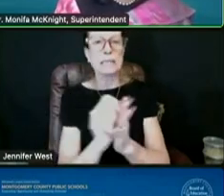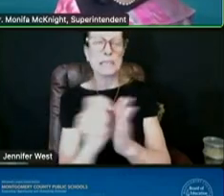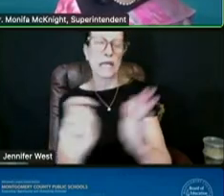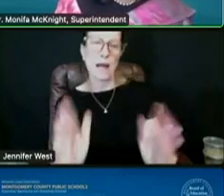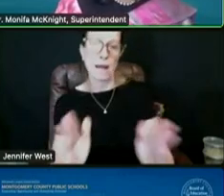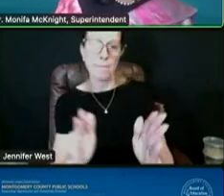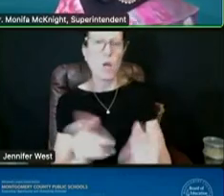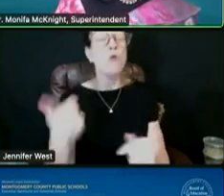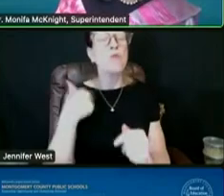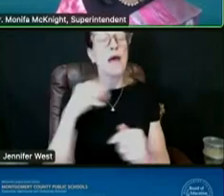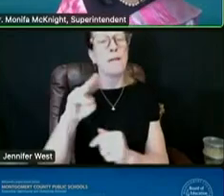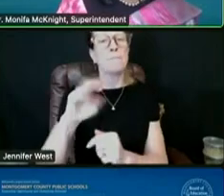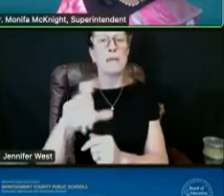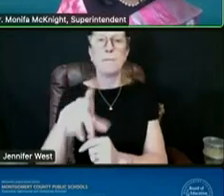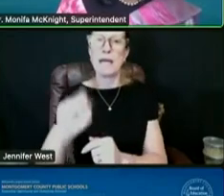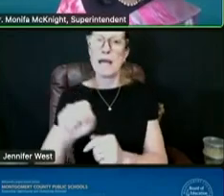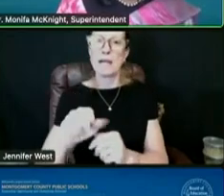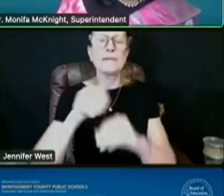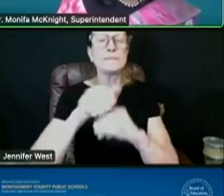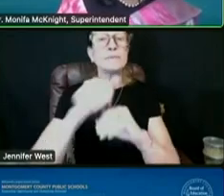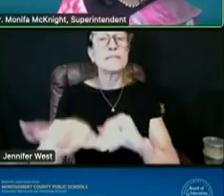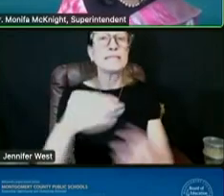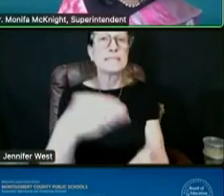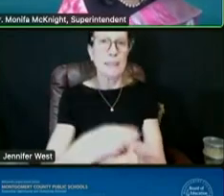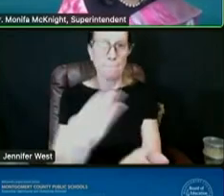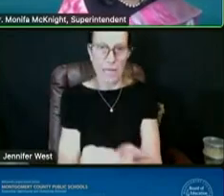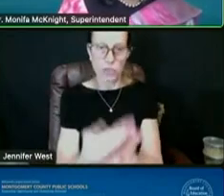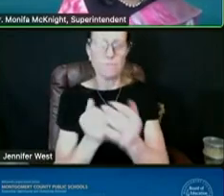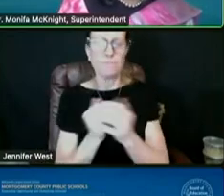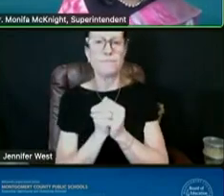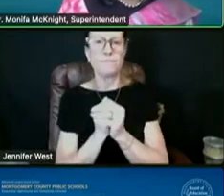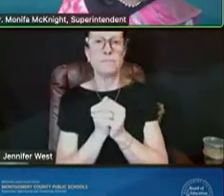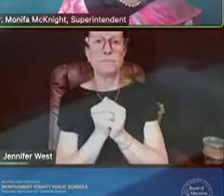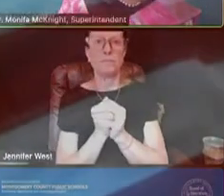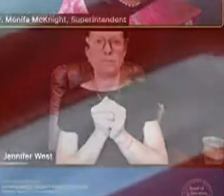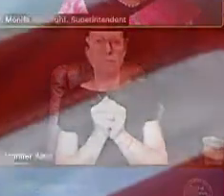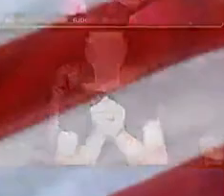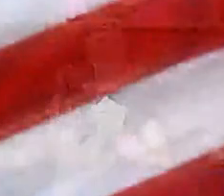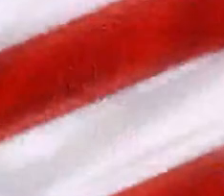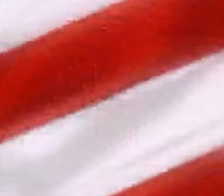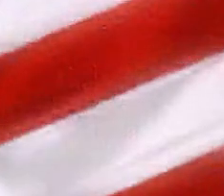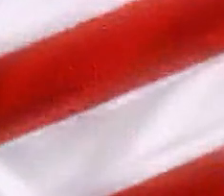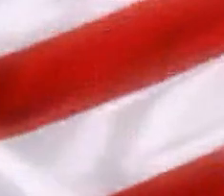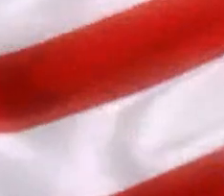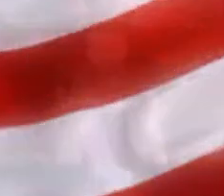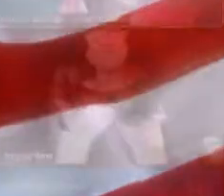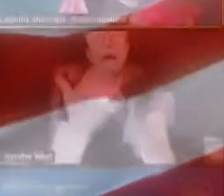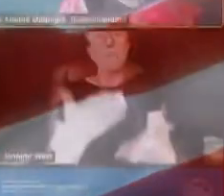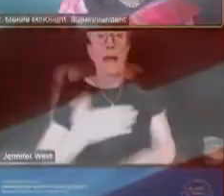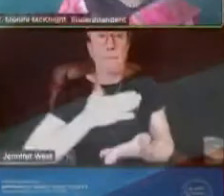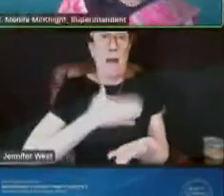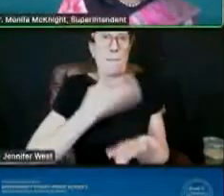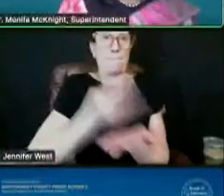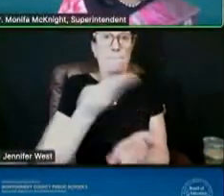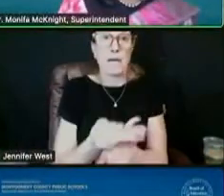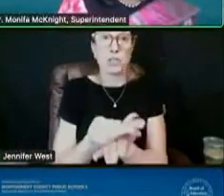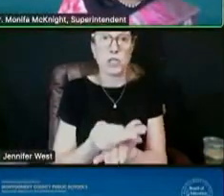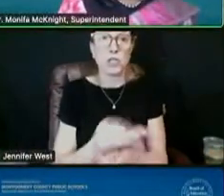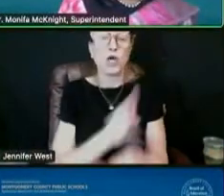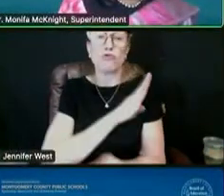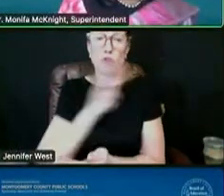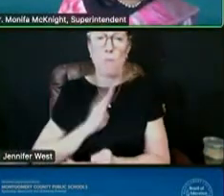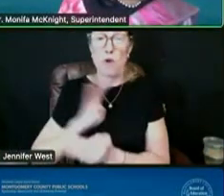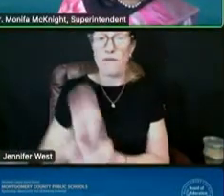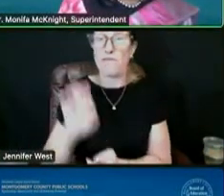budget, okay? And then when I recommend my budget to the Board of Education in December, the board will then consider